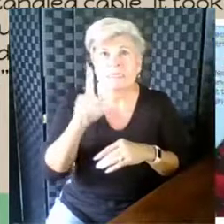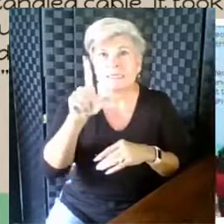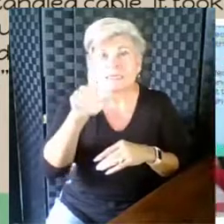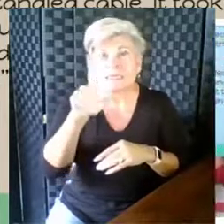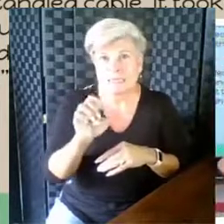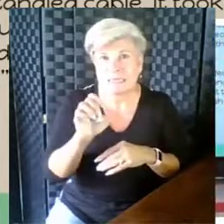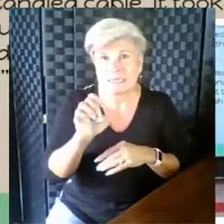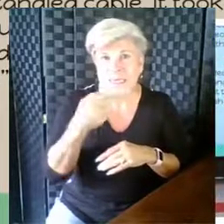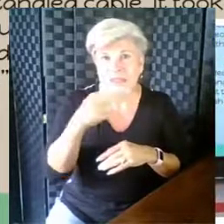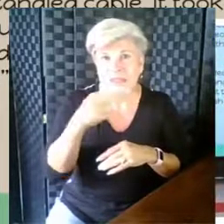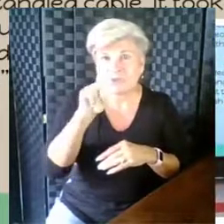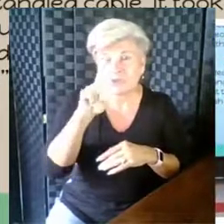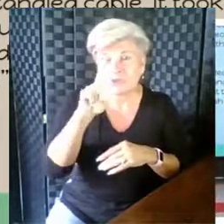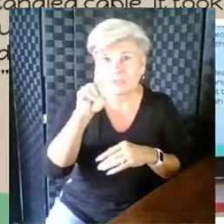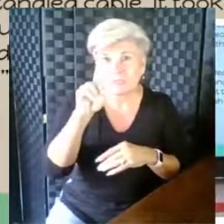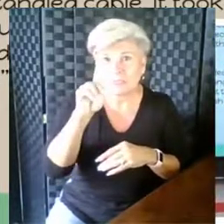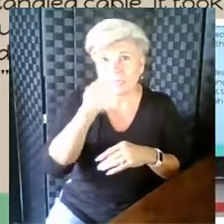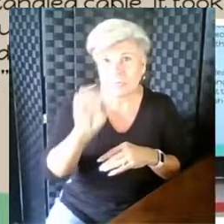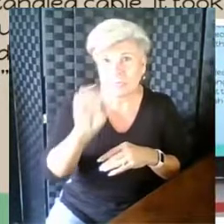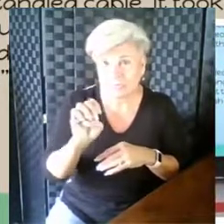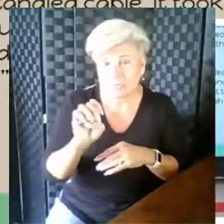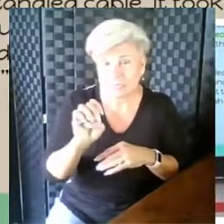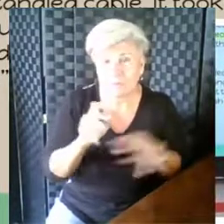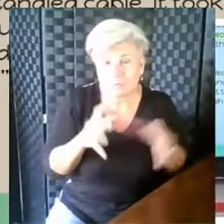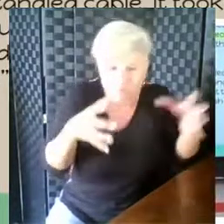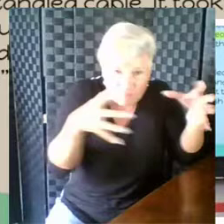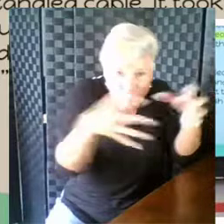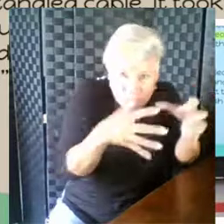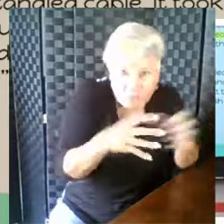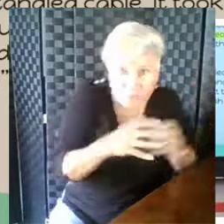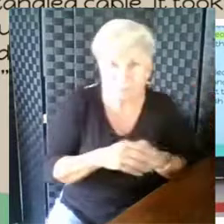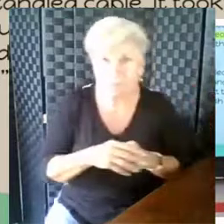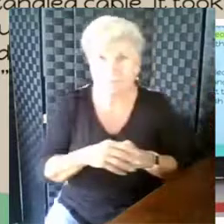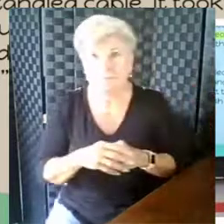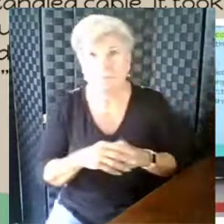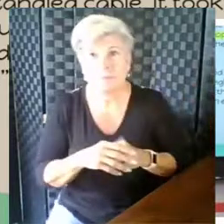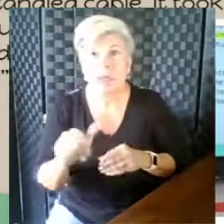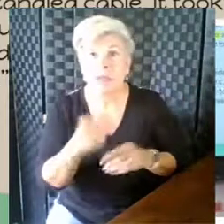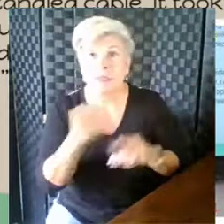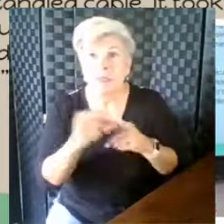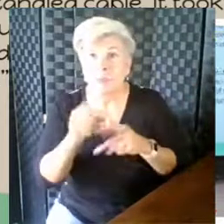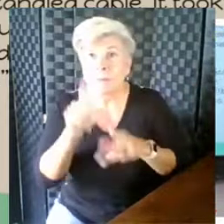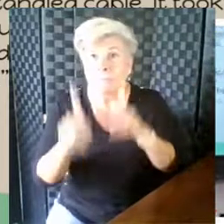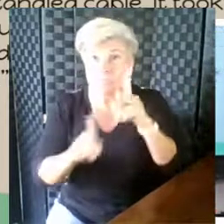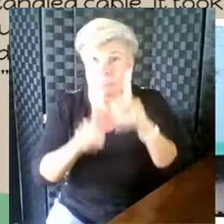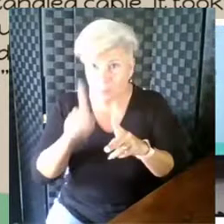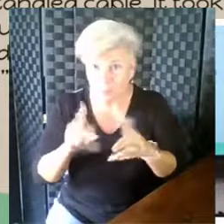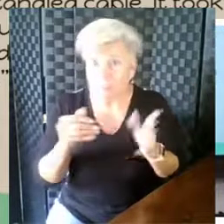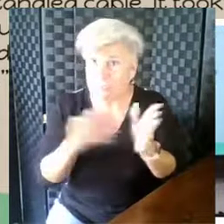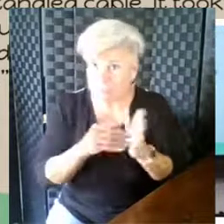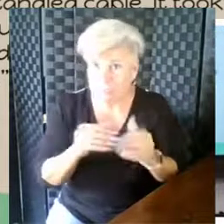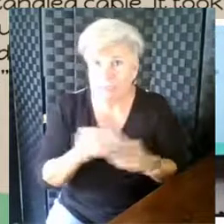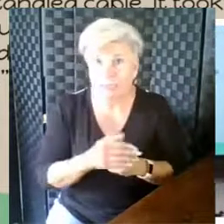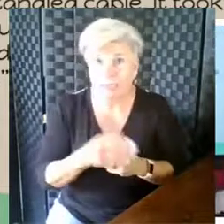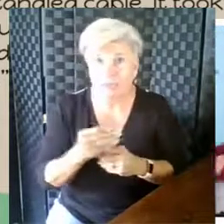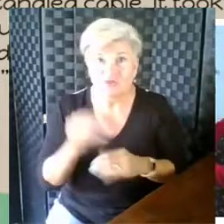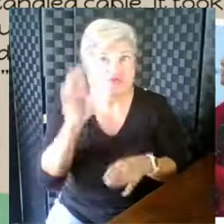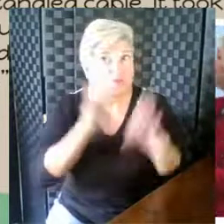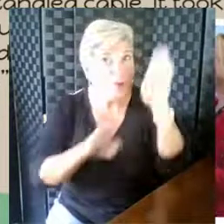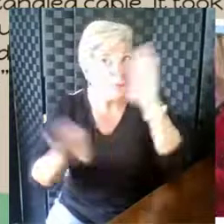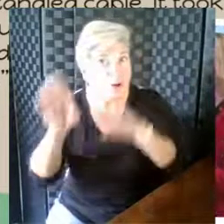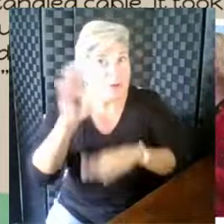DLE right there at the very end of that word is like what we practiced. Another word, people,